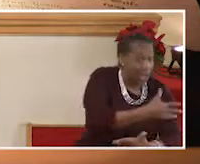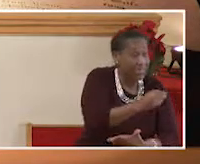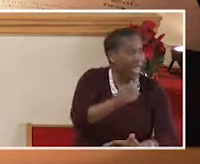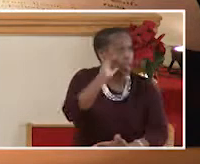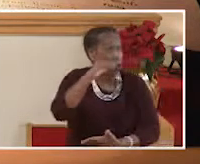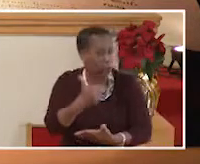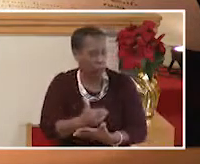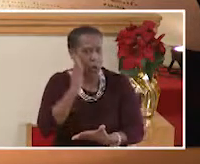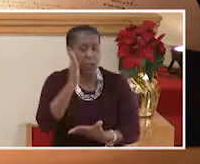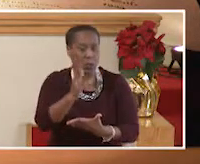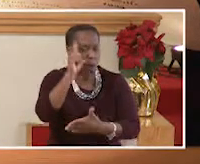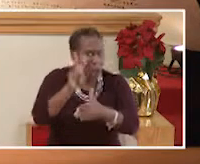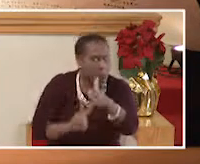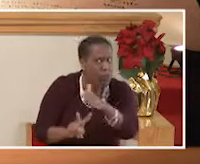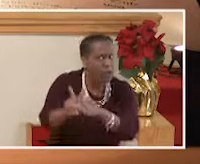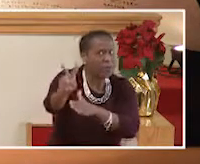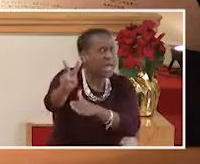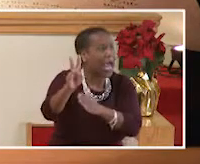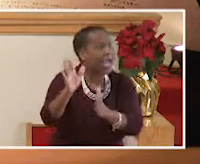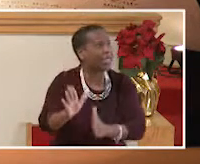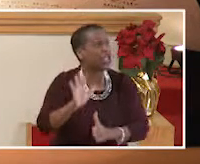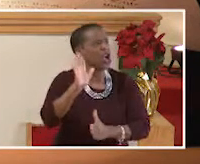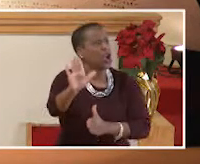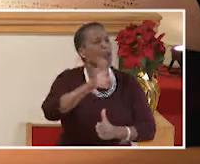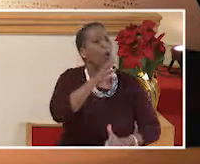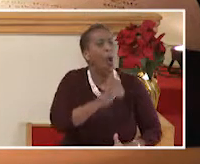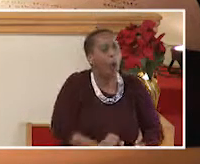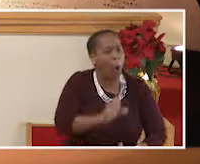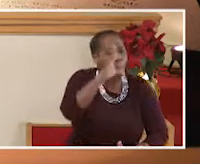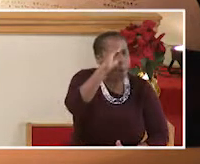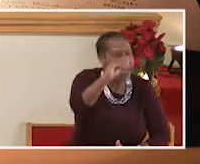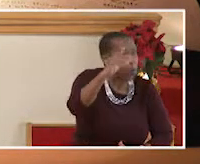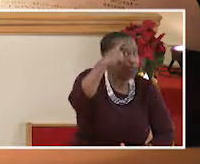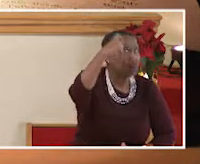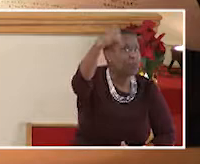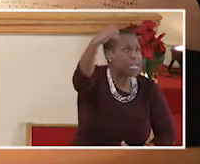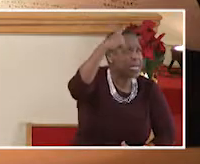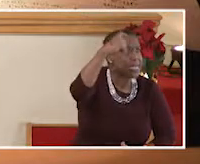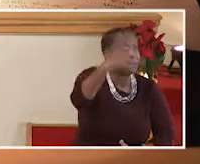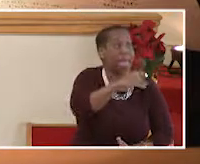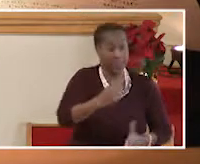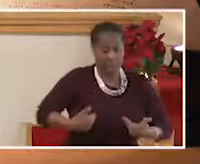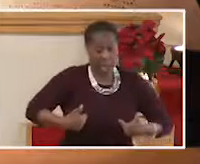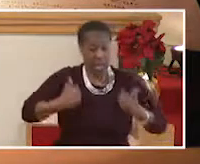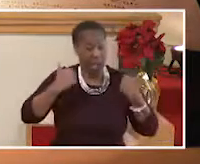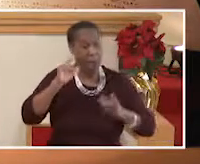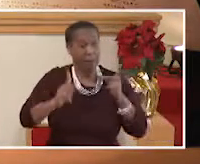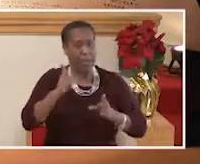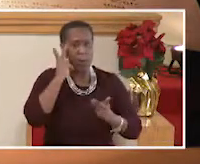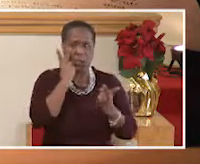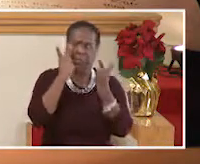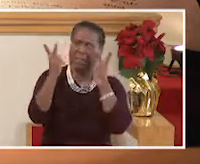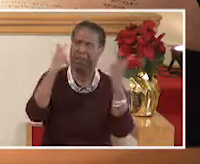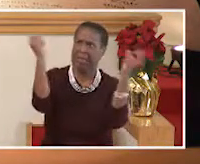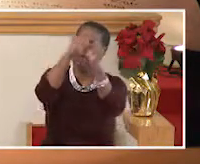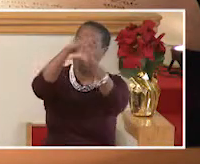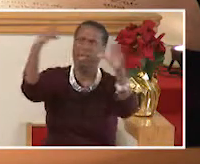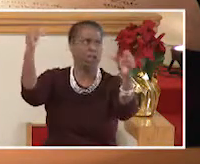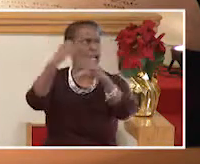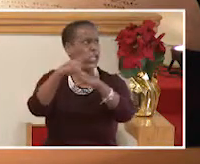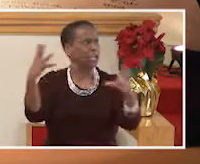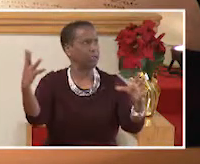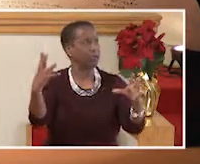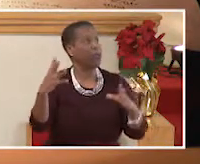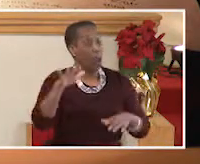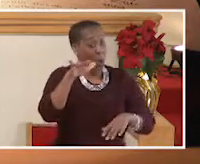shall prophesy. Your old men shall dream dreams, and your young men shall see visions. Even